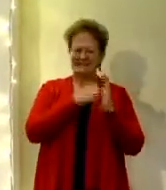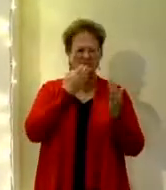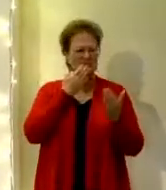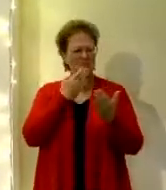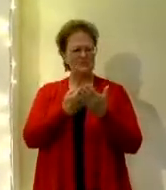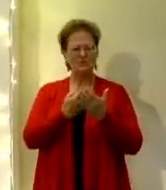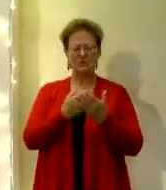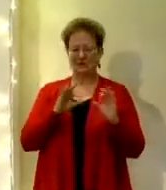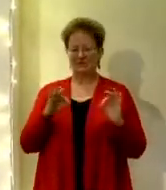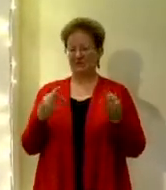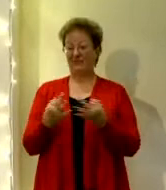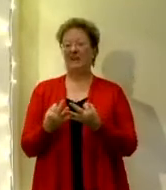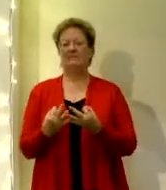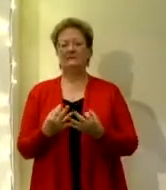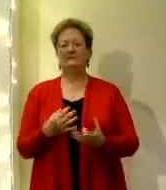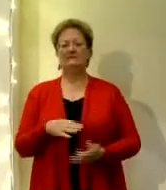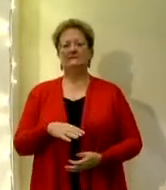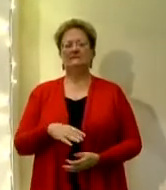my grandson.